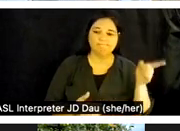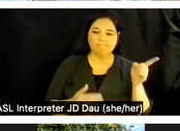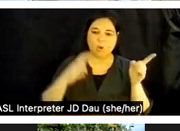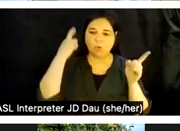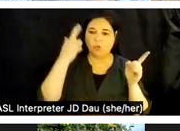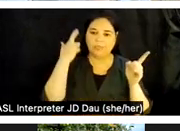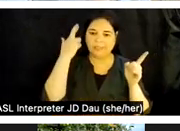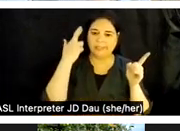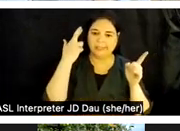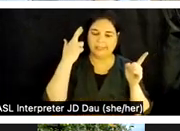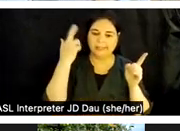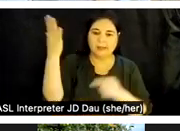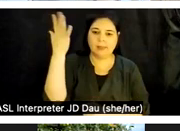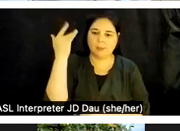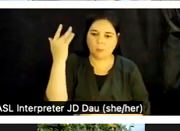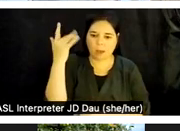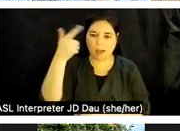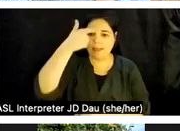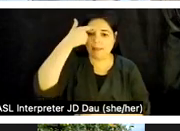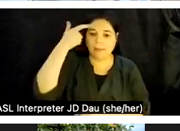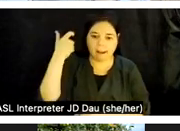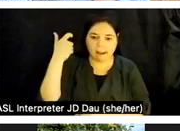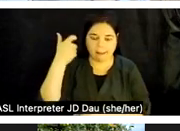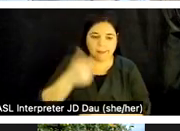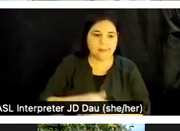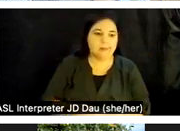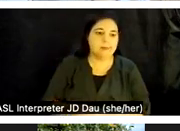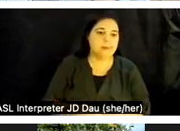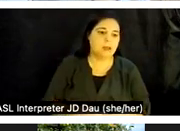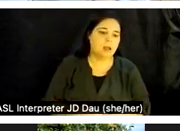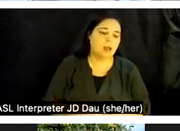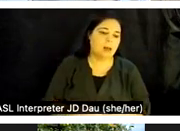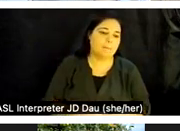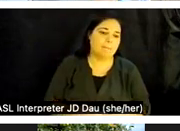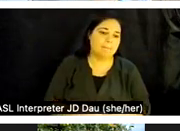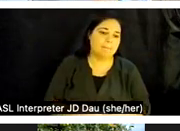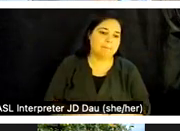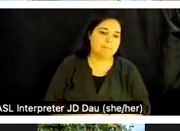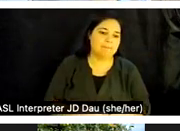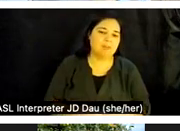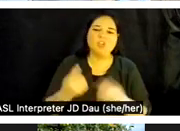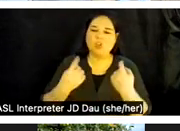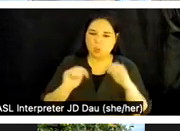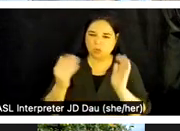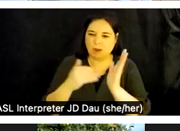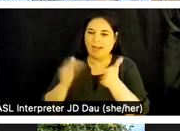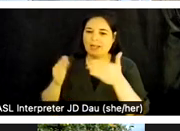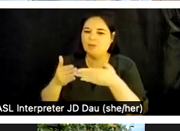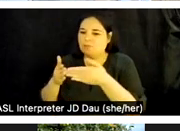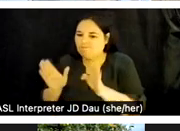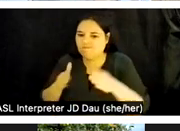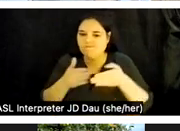and here's where we try to break it down into what